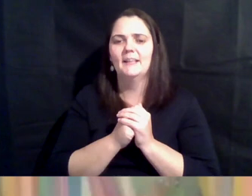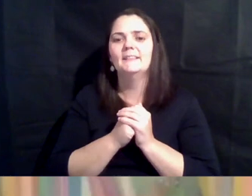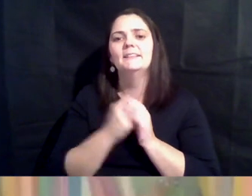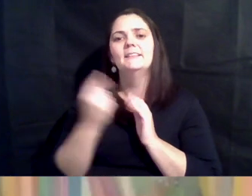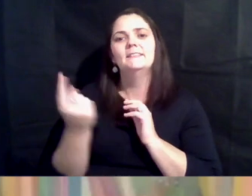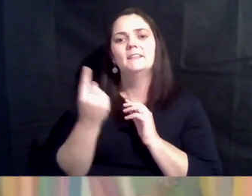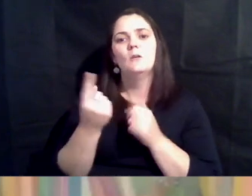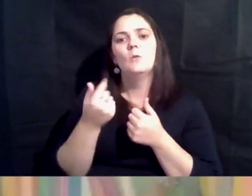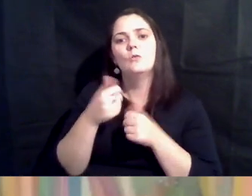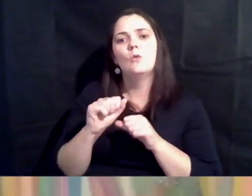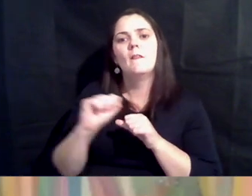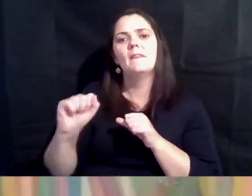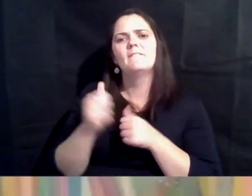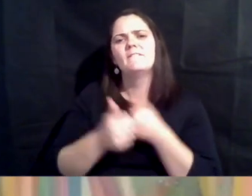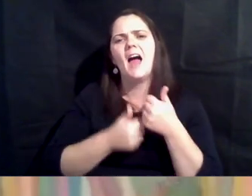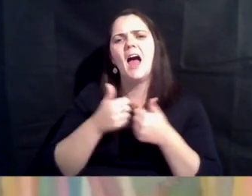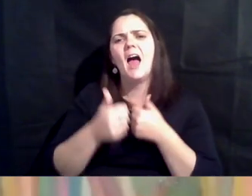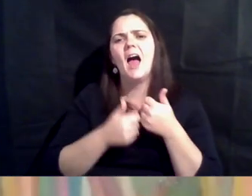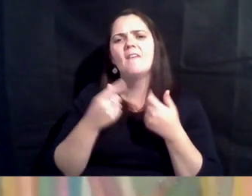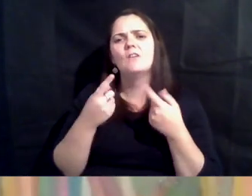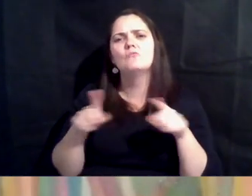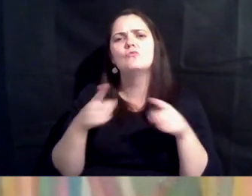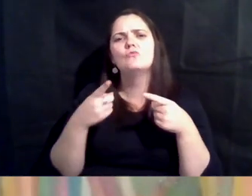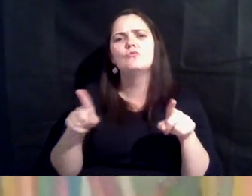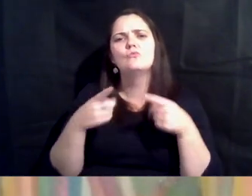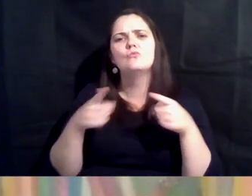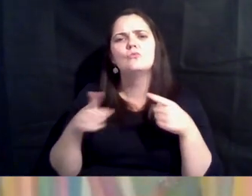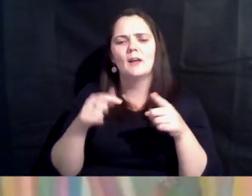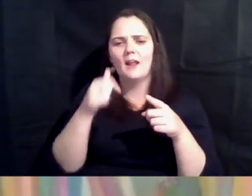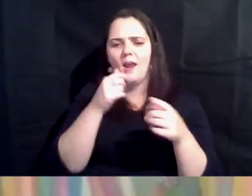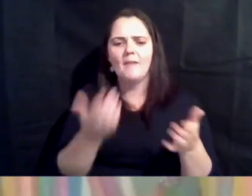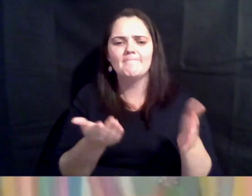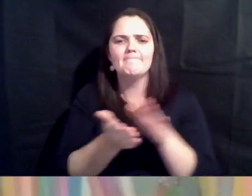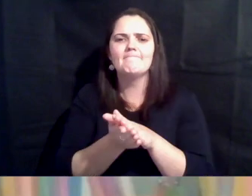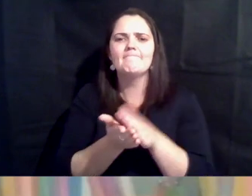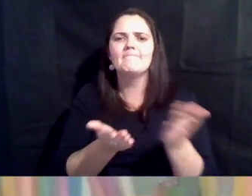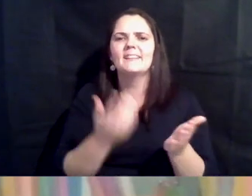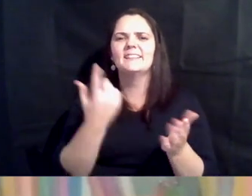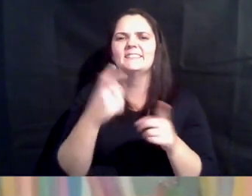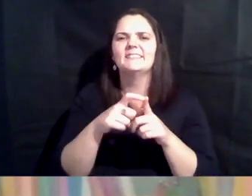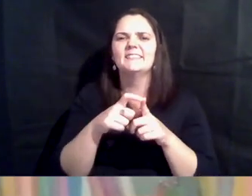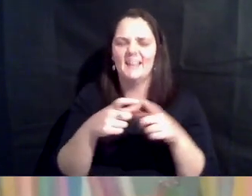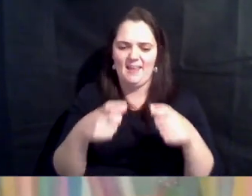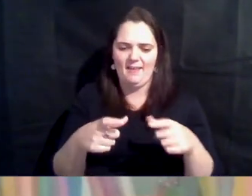Someone's using their favorite music album covers. That is such a good idea. So good. Okay, cool.